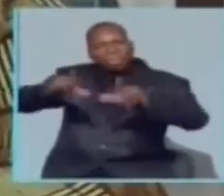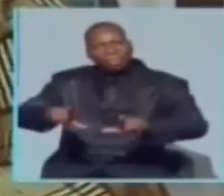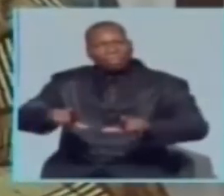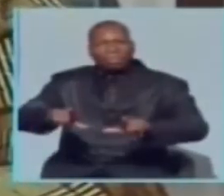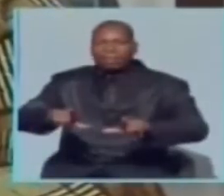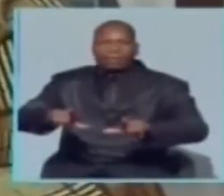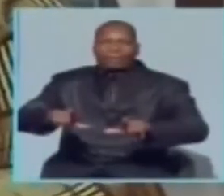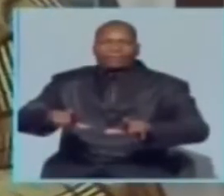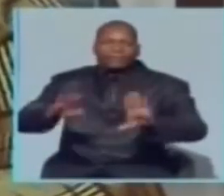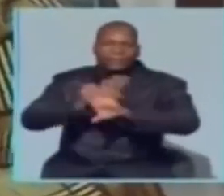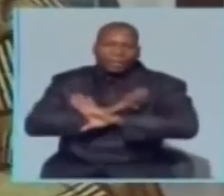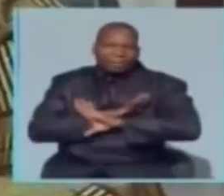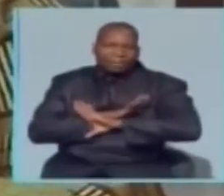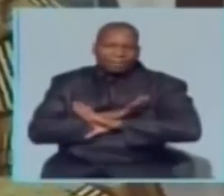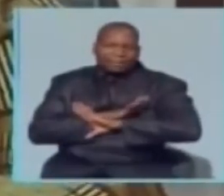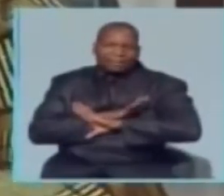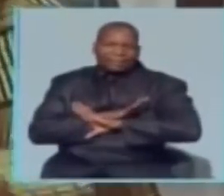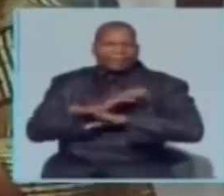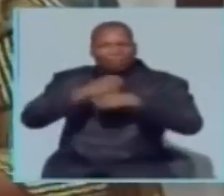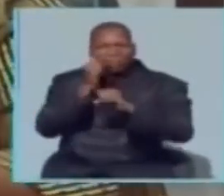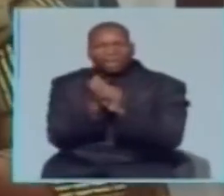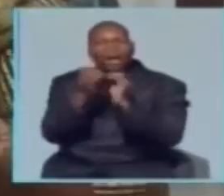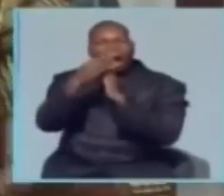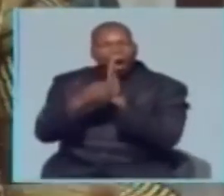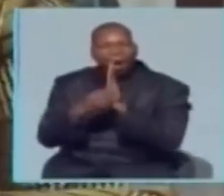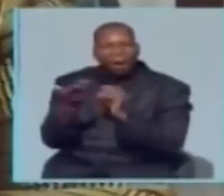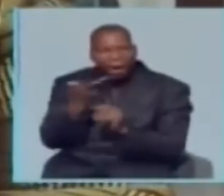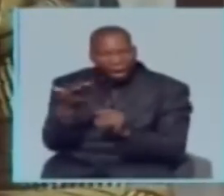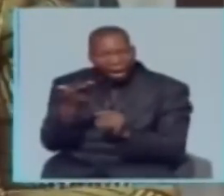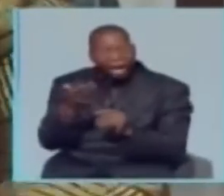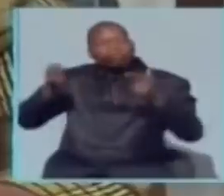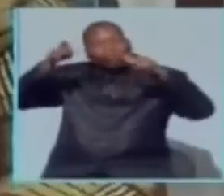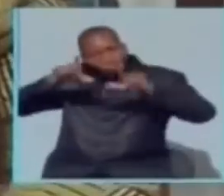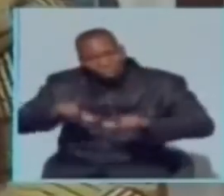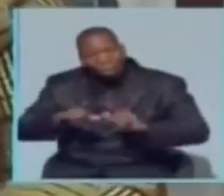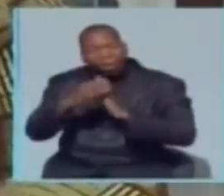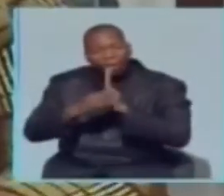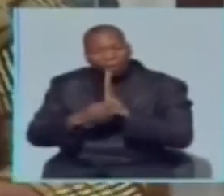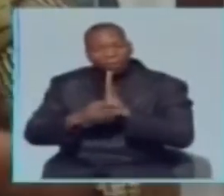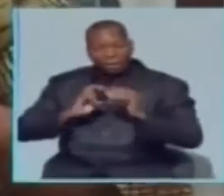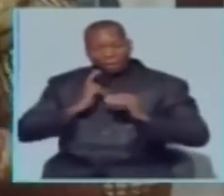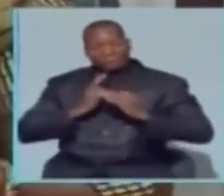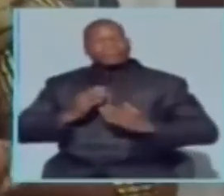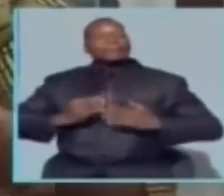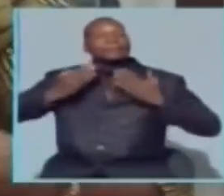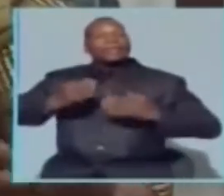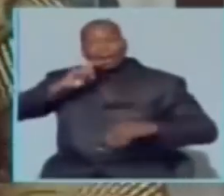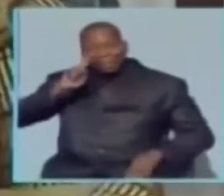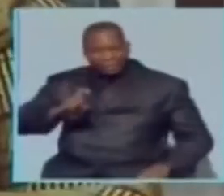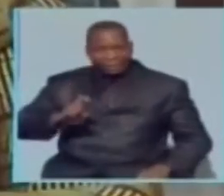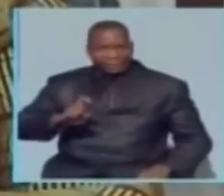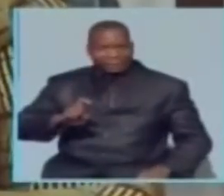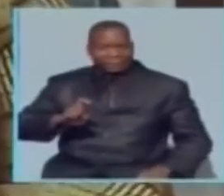not an oil country, when oil prices are low, we should be happy. But then the gains from low